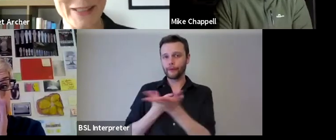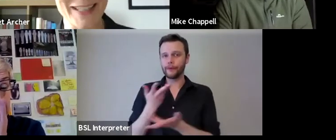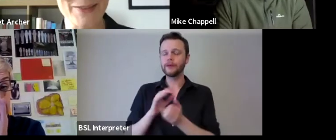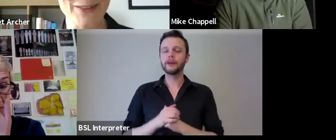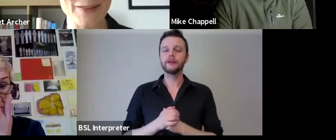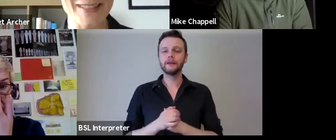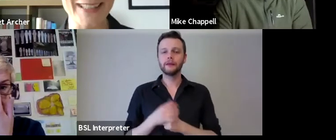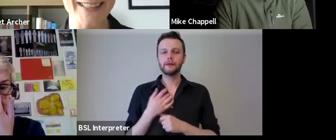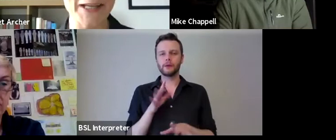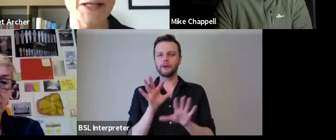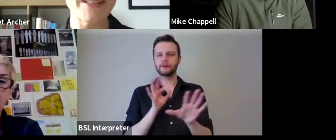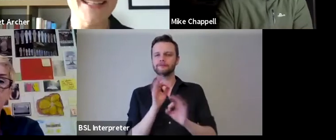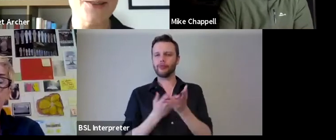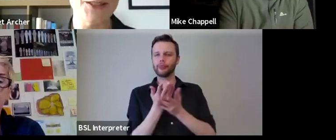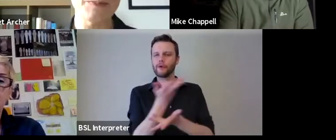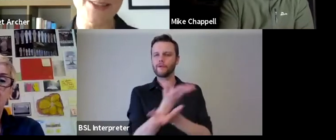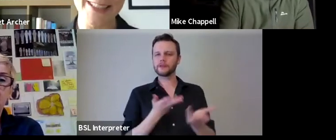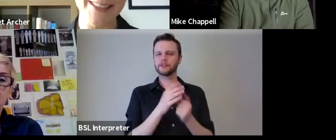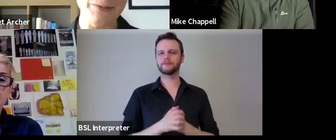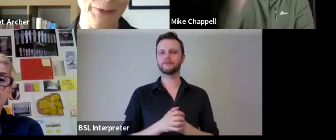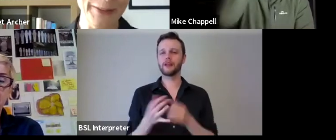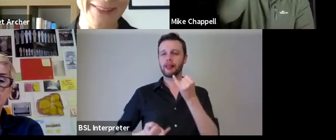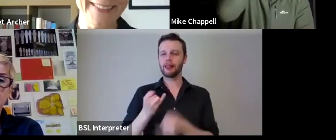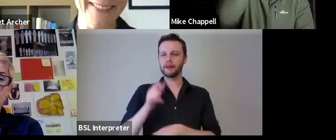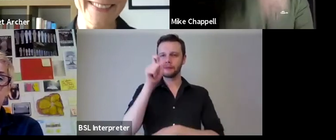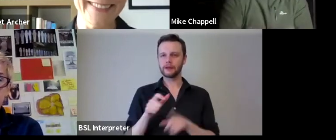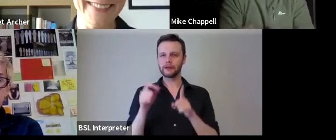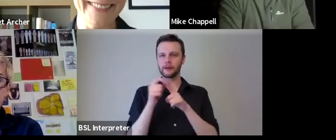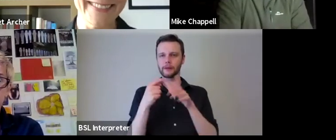when we get to our conversation. But let's introduce Patricia Wu.